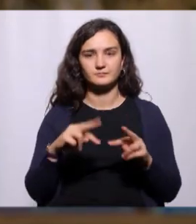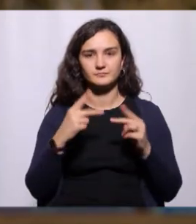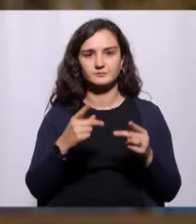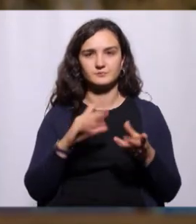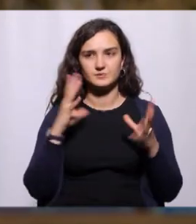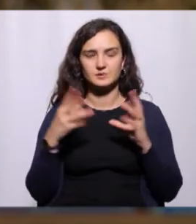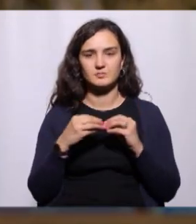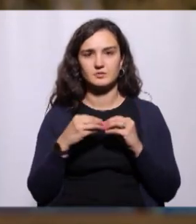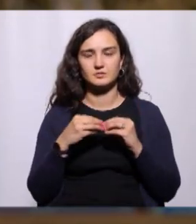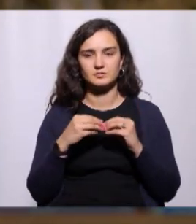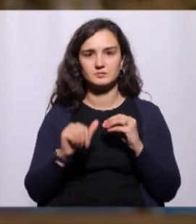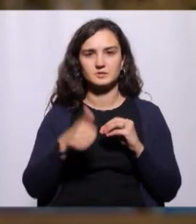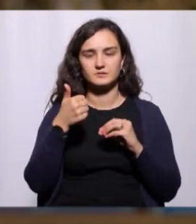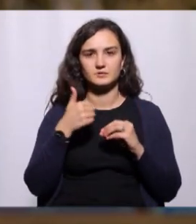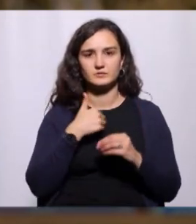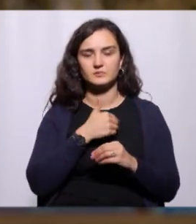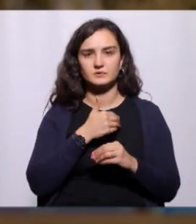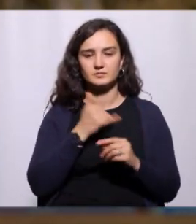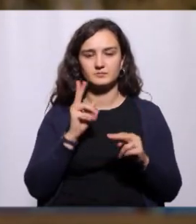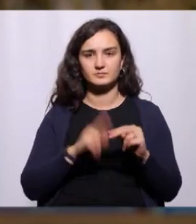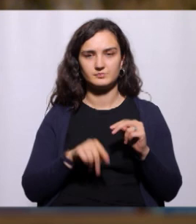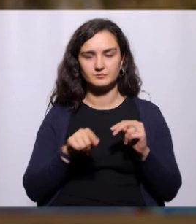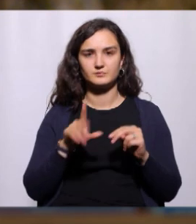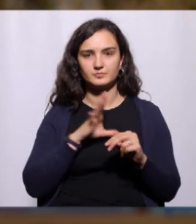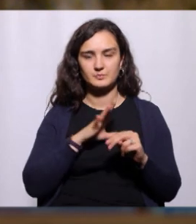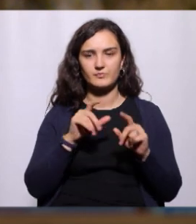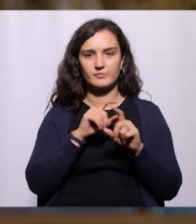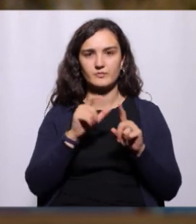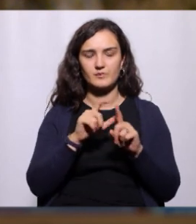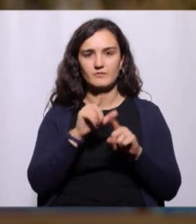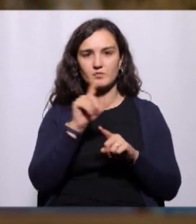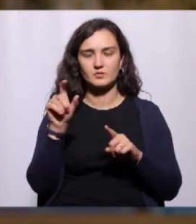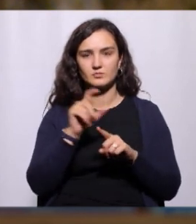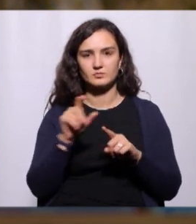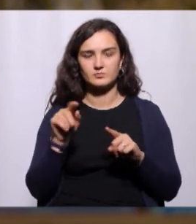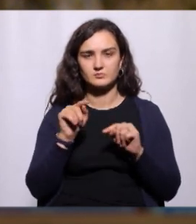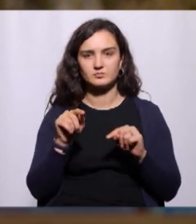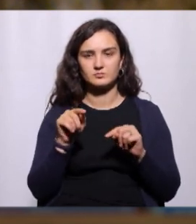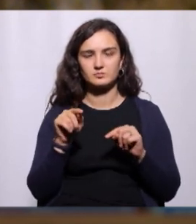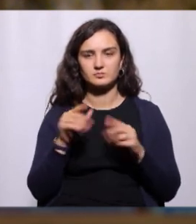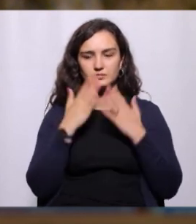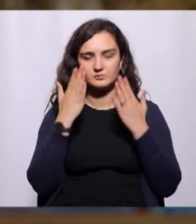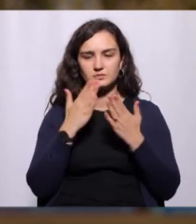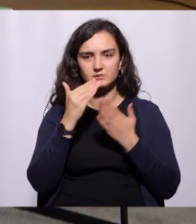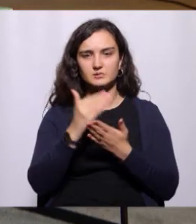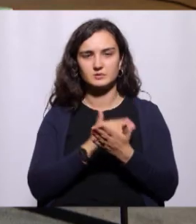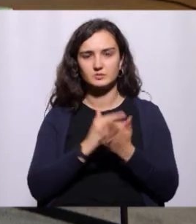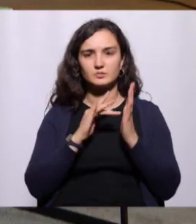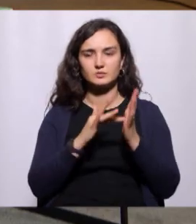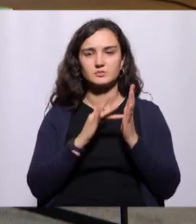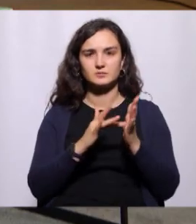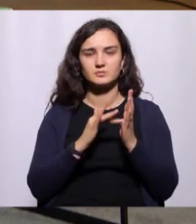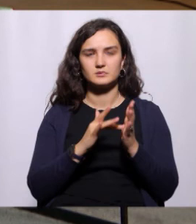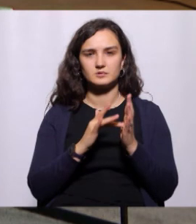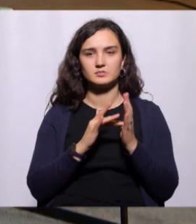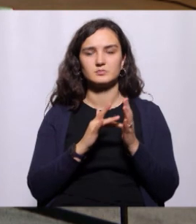to our summary. The first thing we went over today was vocabulary, followed by a reading about tourism